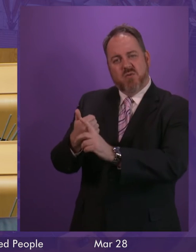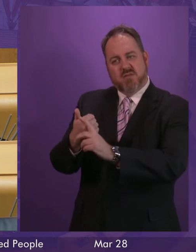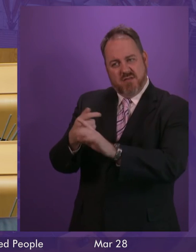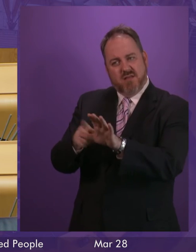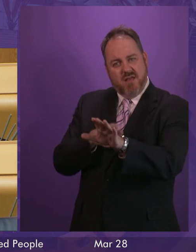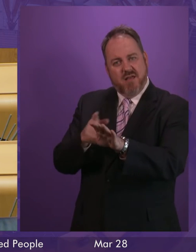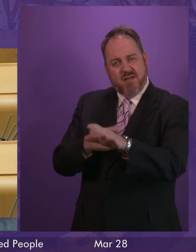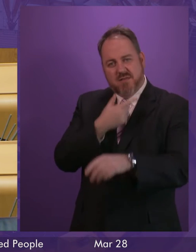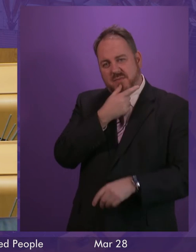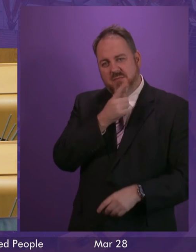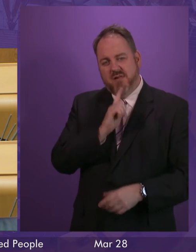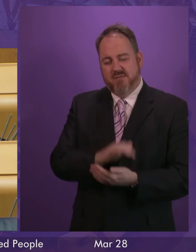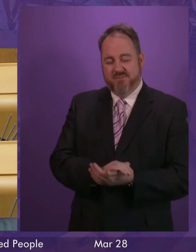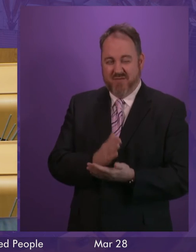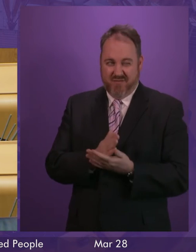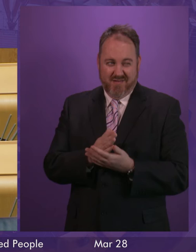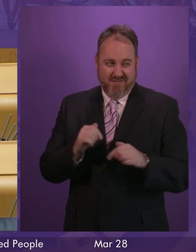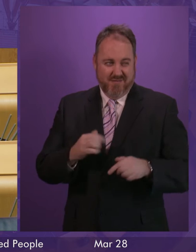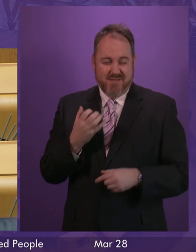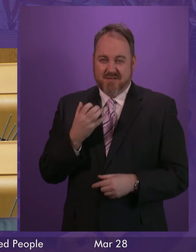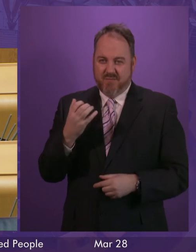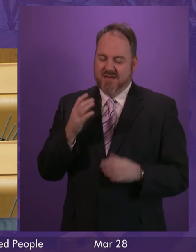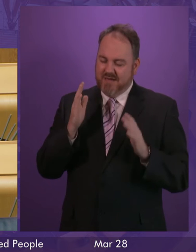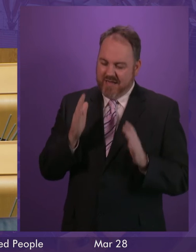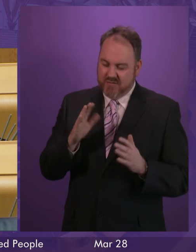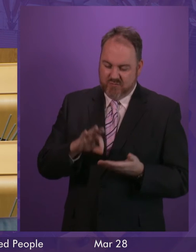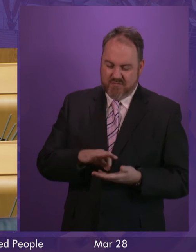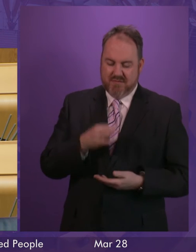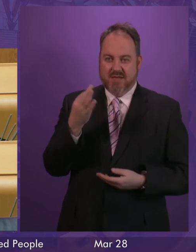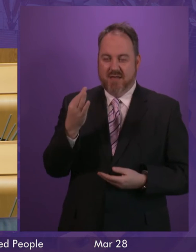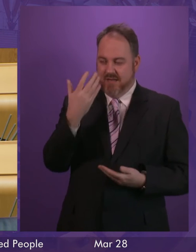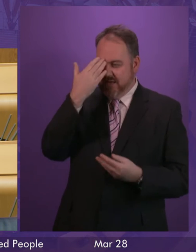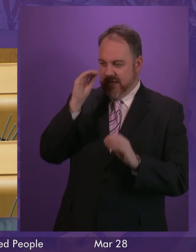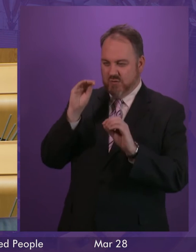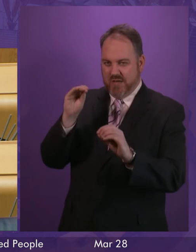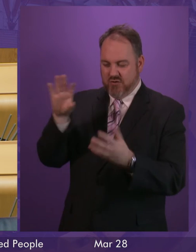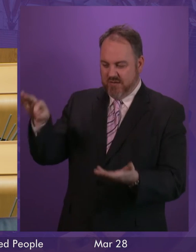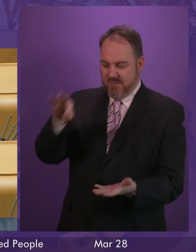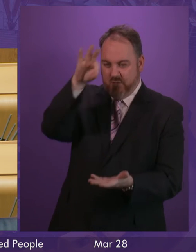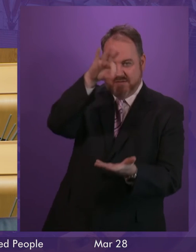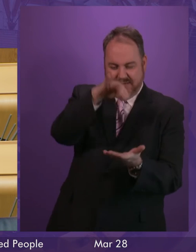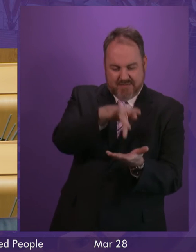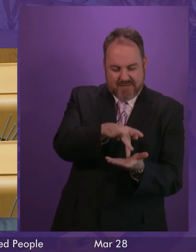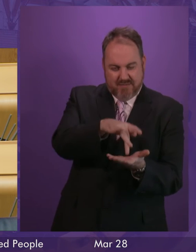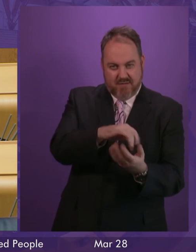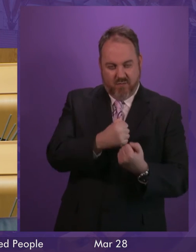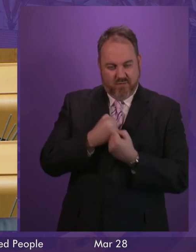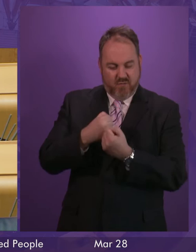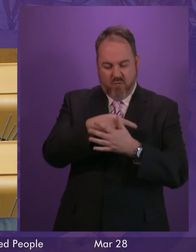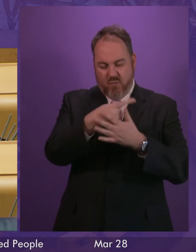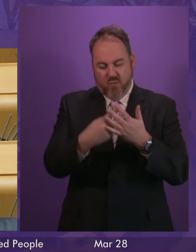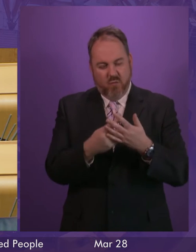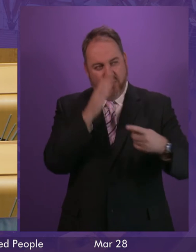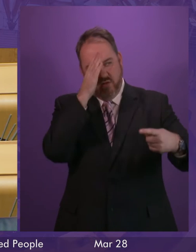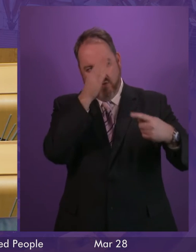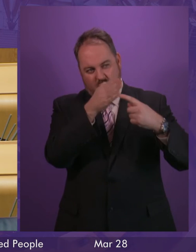I think that the government needs to put education right at the heart of its own goals and plans